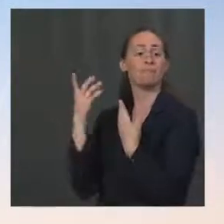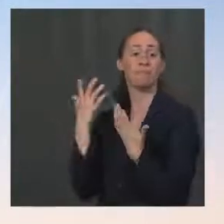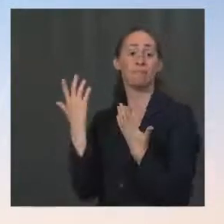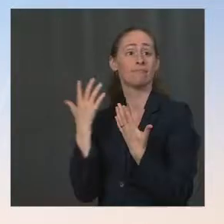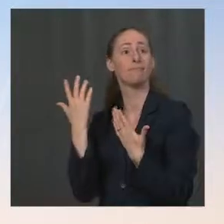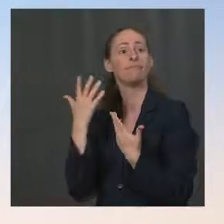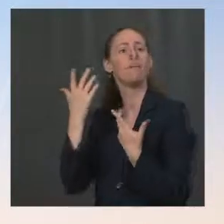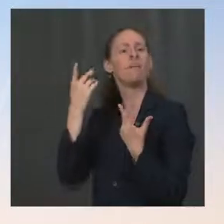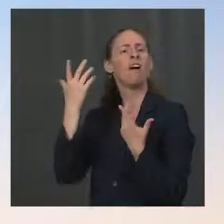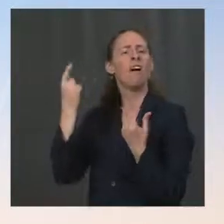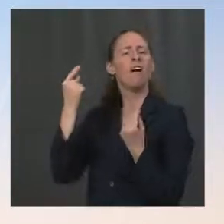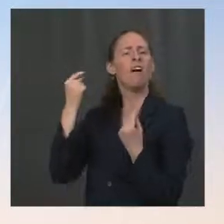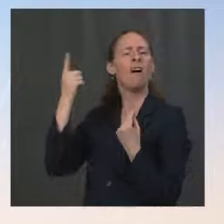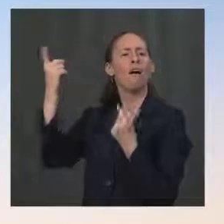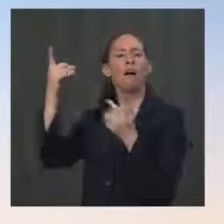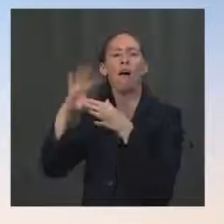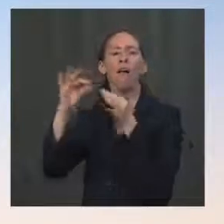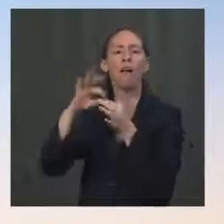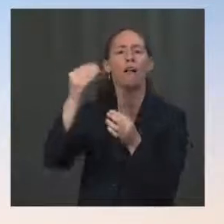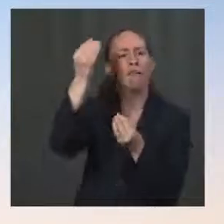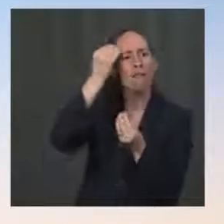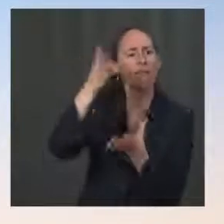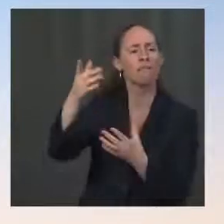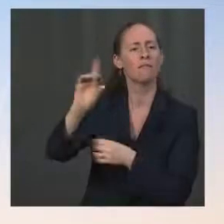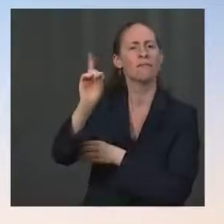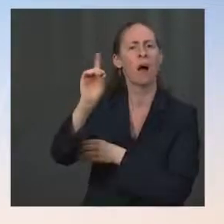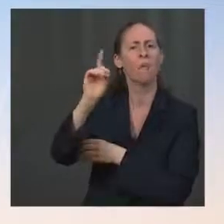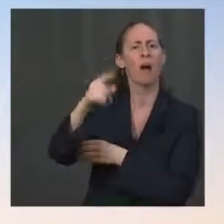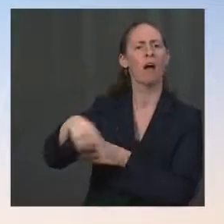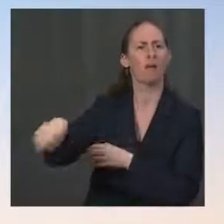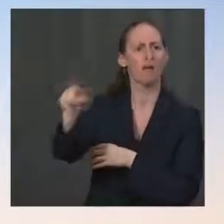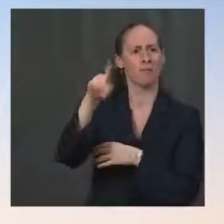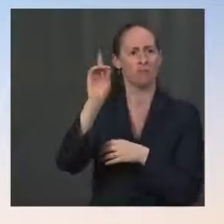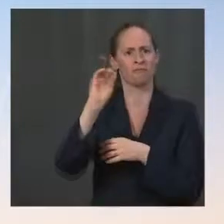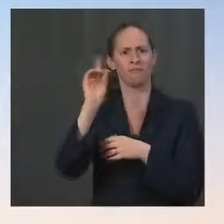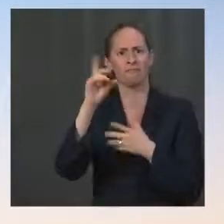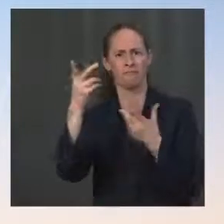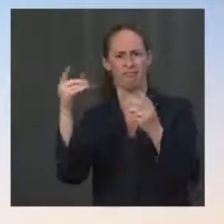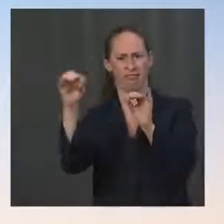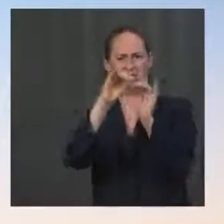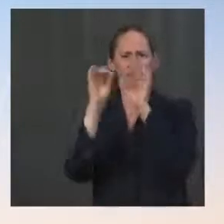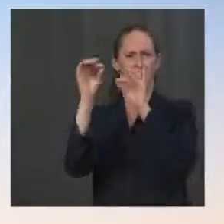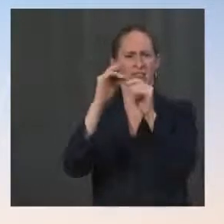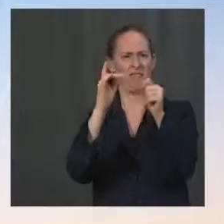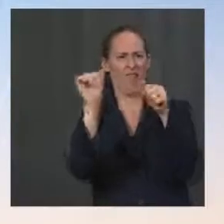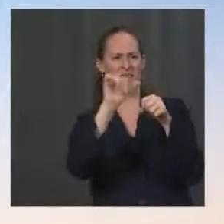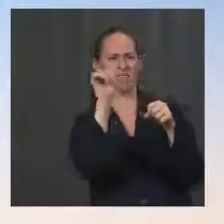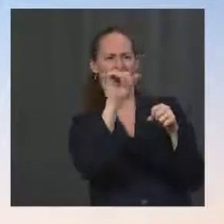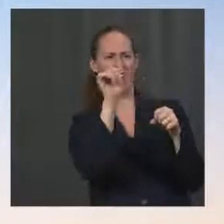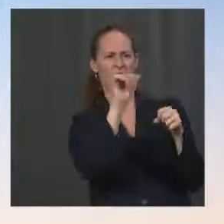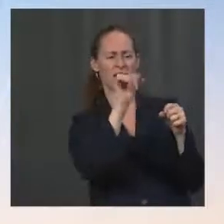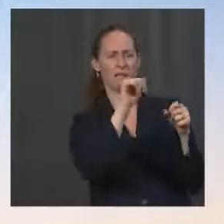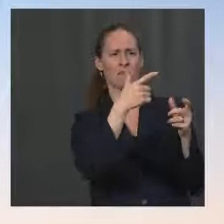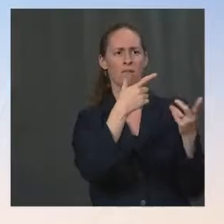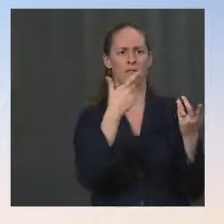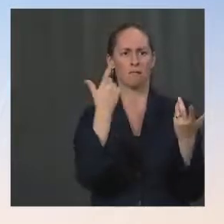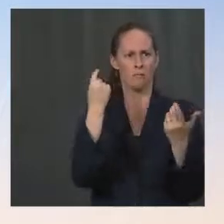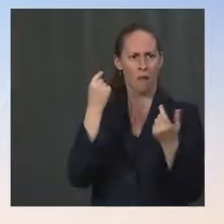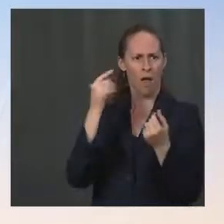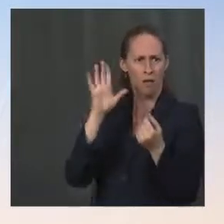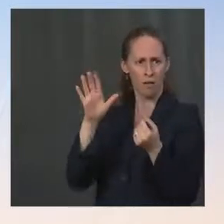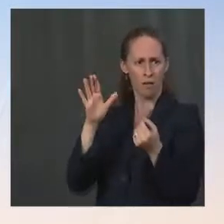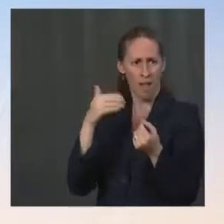expressed substantive concerns about the withdrawal from Afghanistan? Do you have any message to them or response to some of the criticism? Is there a specific piece? I